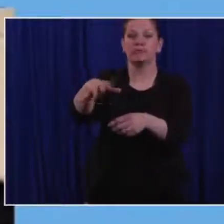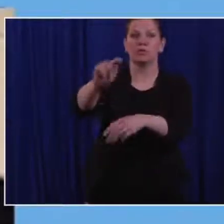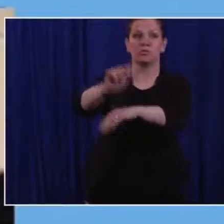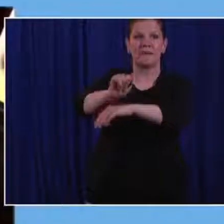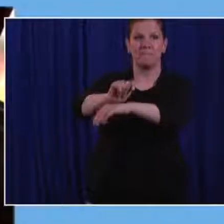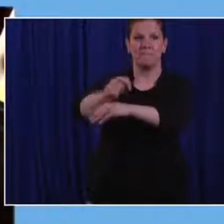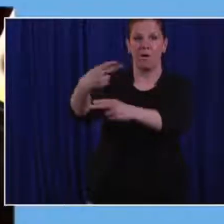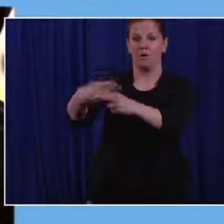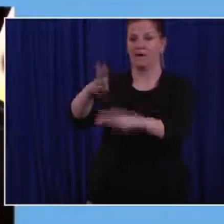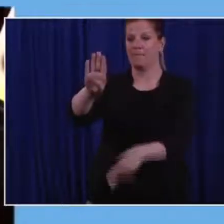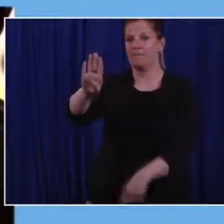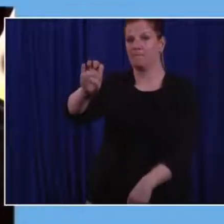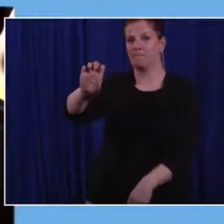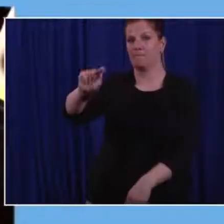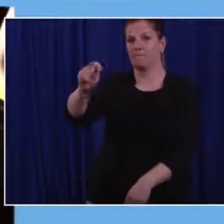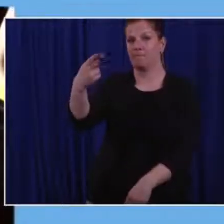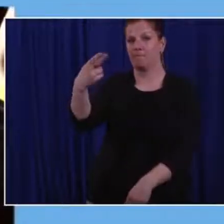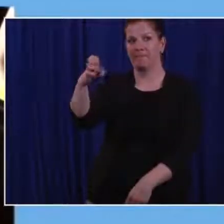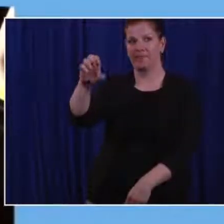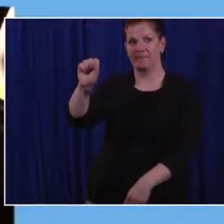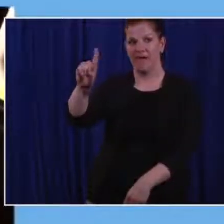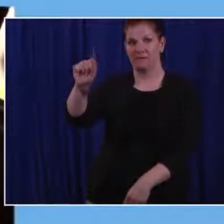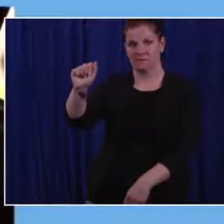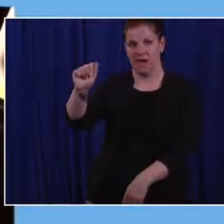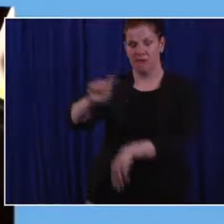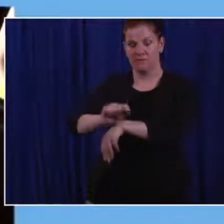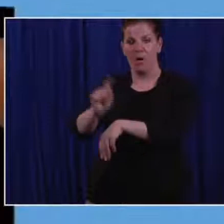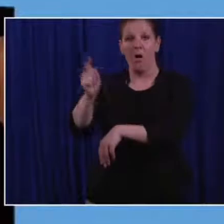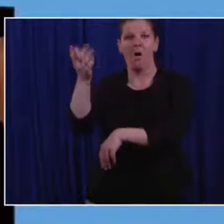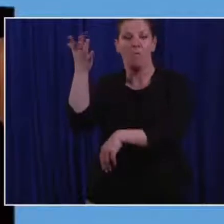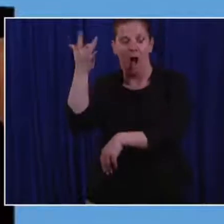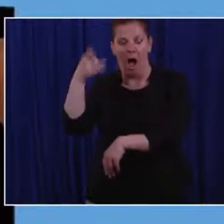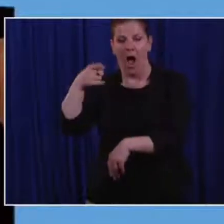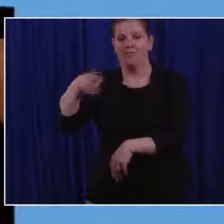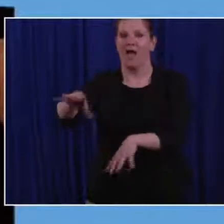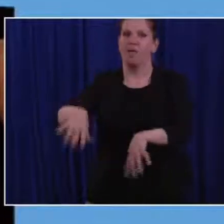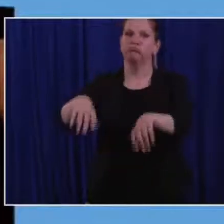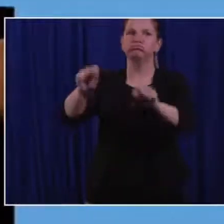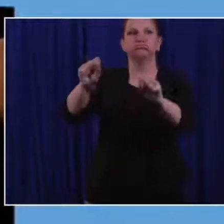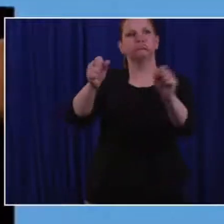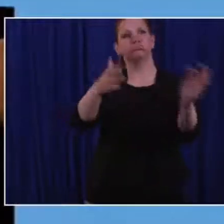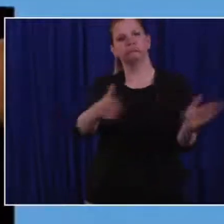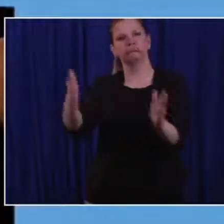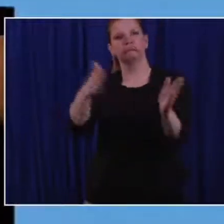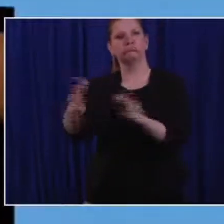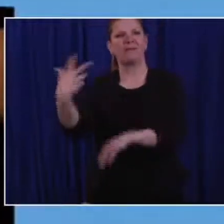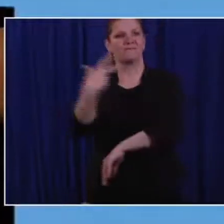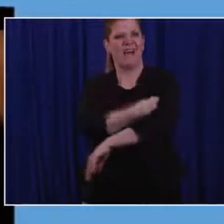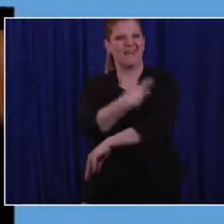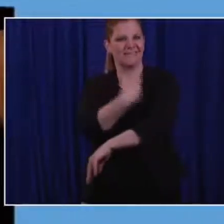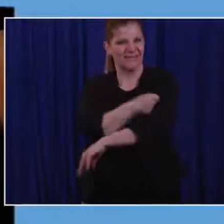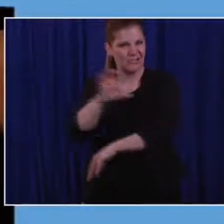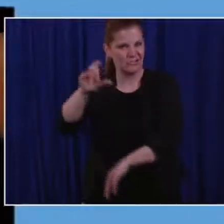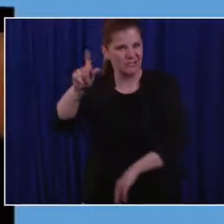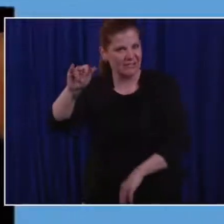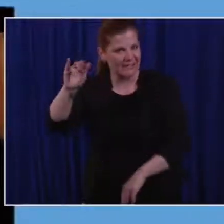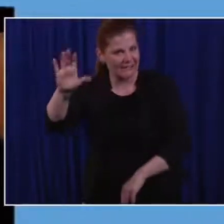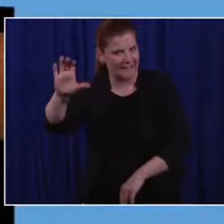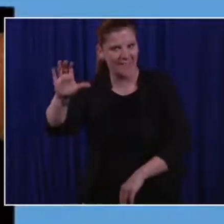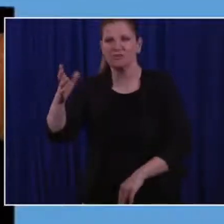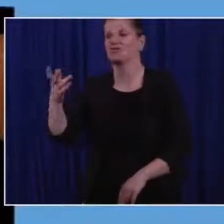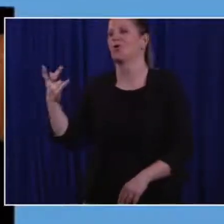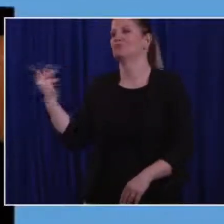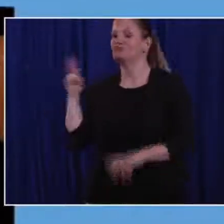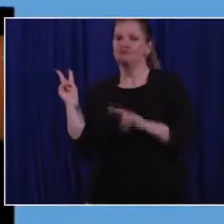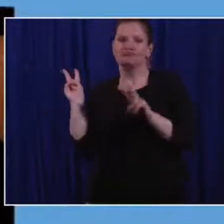County organized a vaccination clinic. We toured the site. We thank the vaccinators, all those from Public Health, and everyone, the